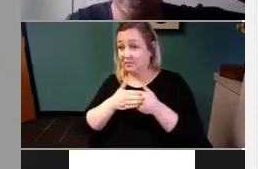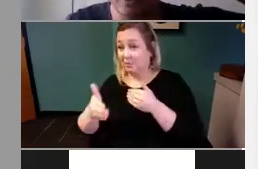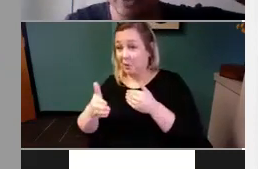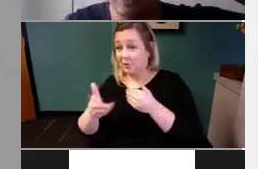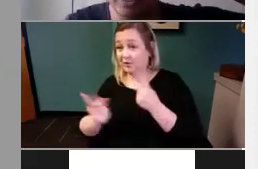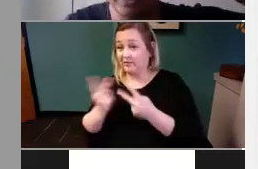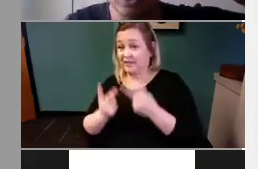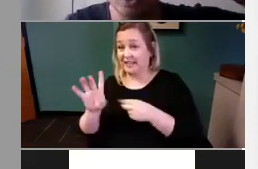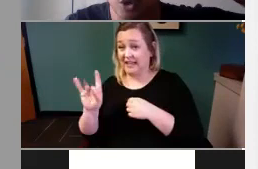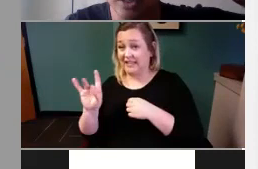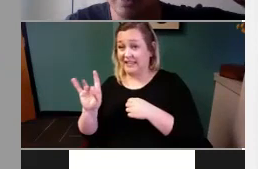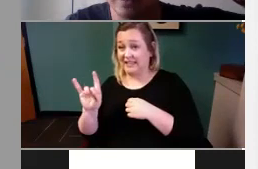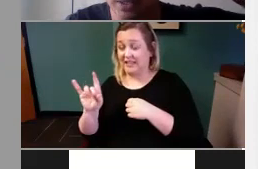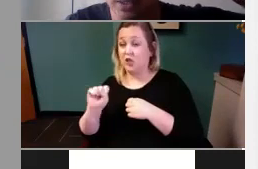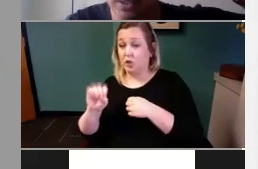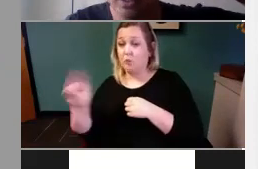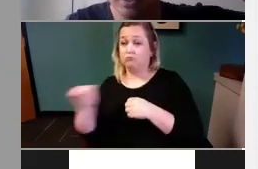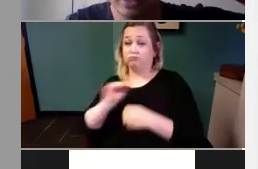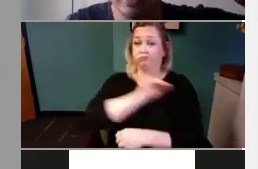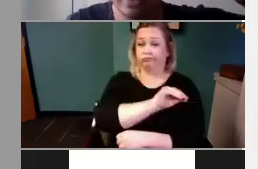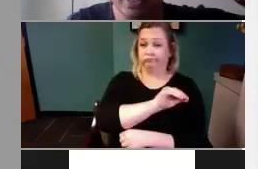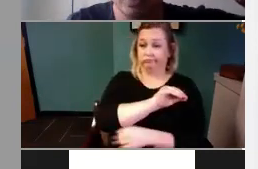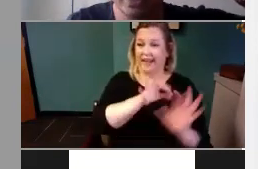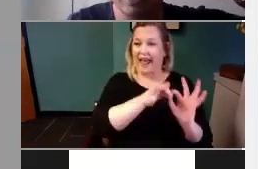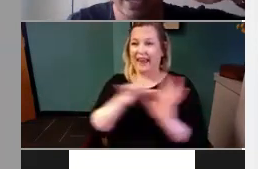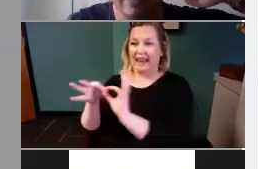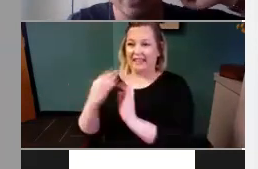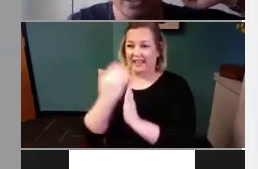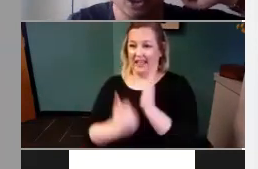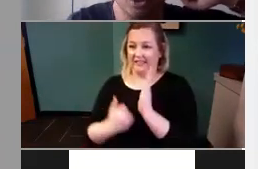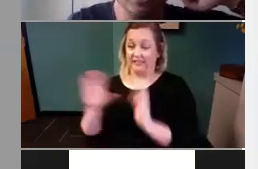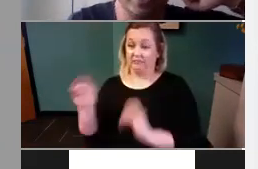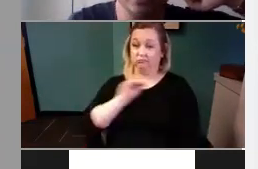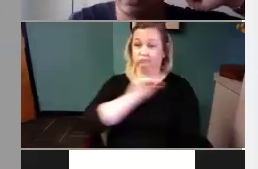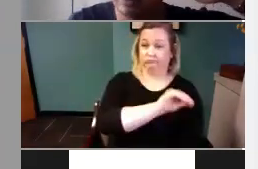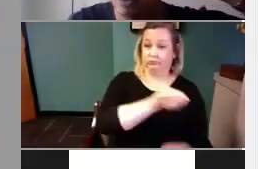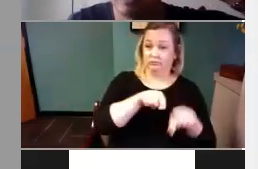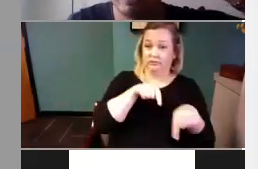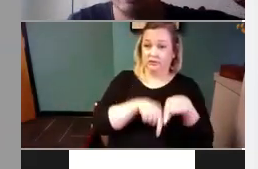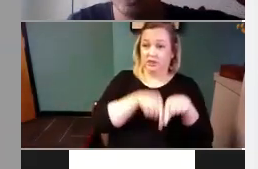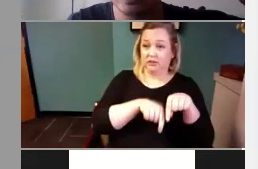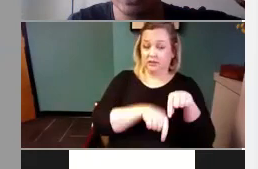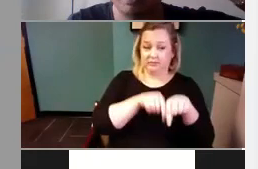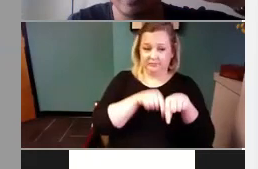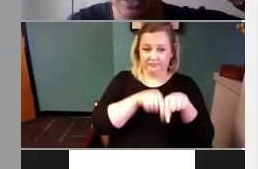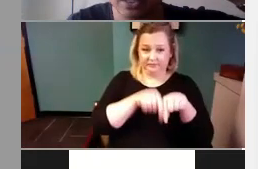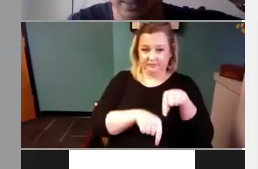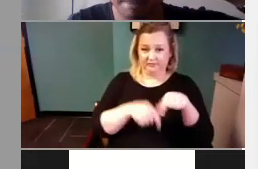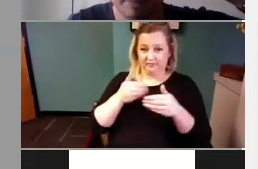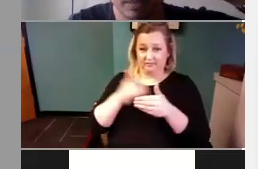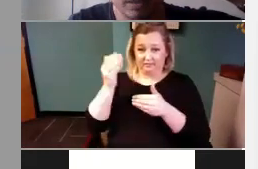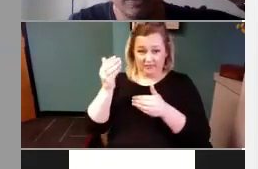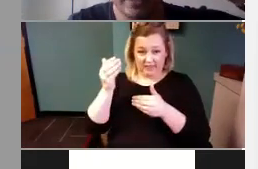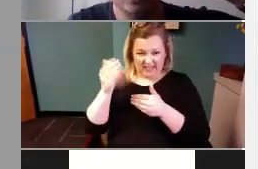push that in the front of your linked list. So socks comes first. Then the next one that we have is undershorts, that is with a post-visit number of